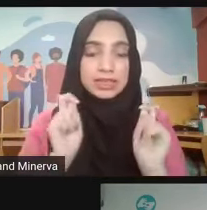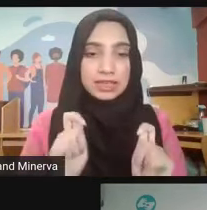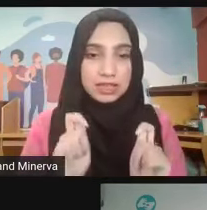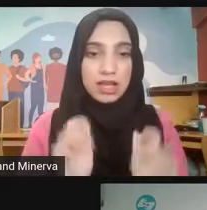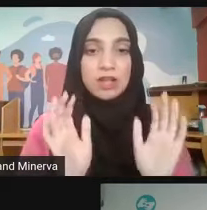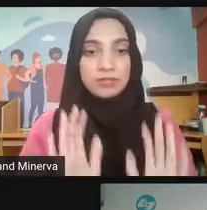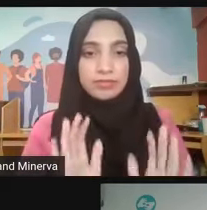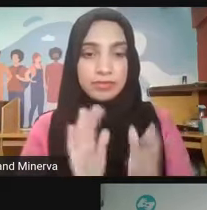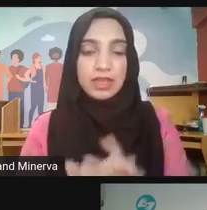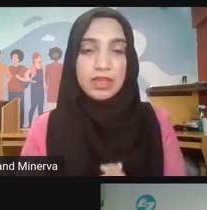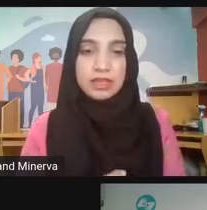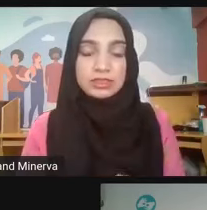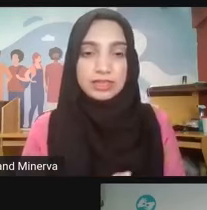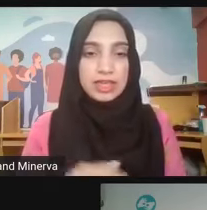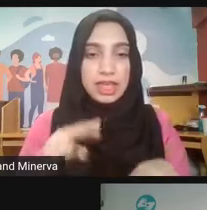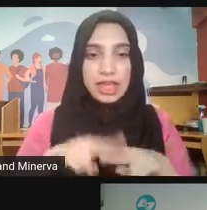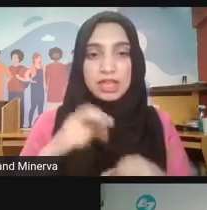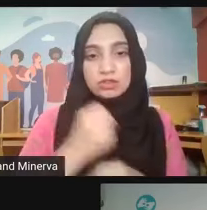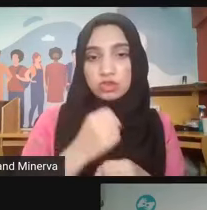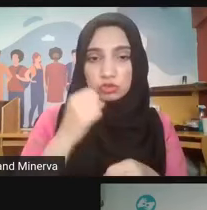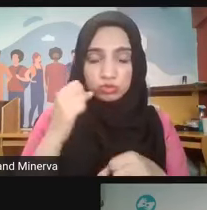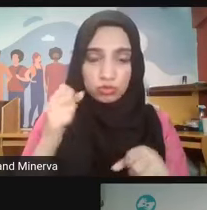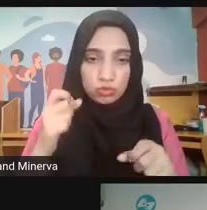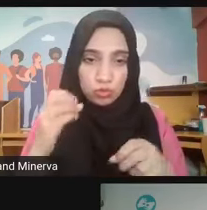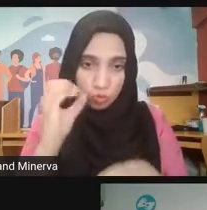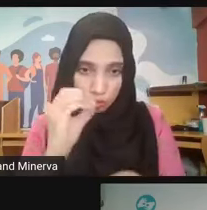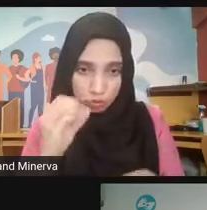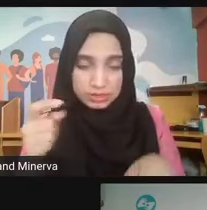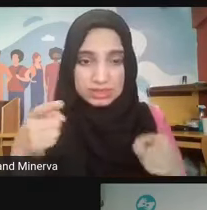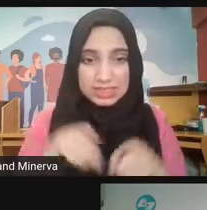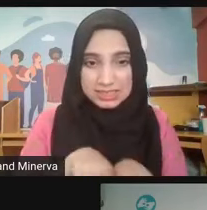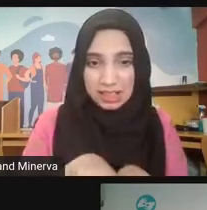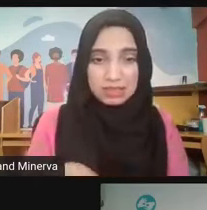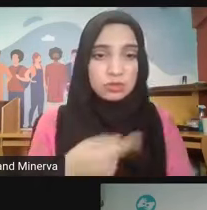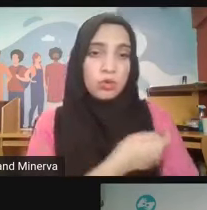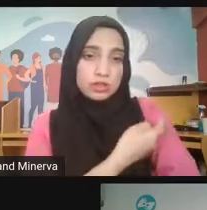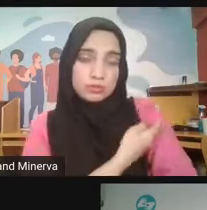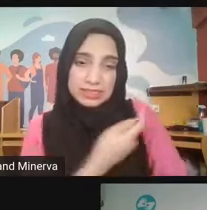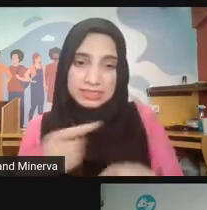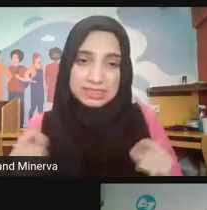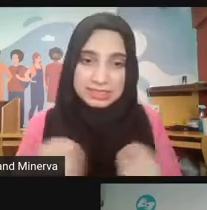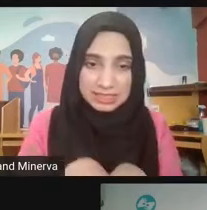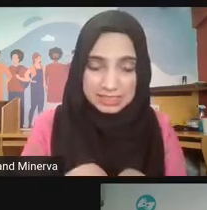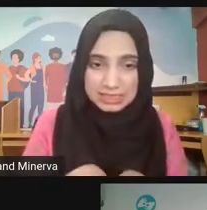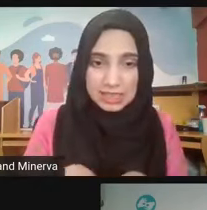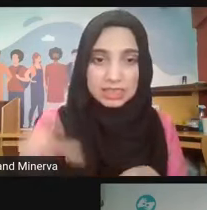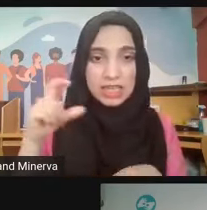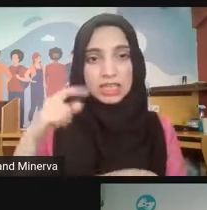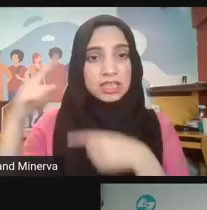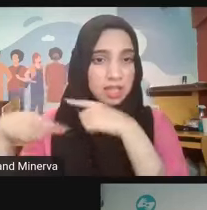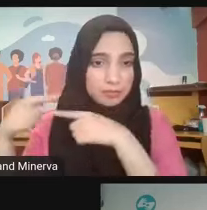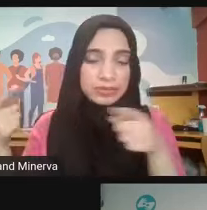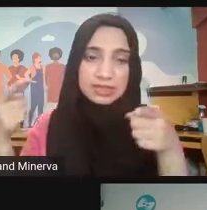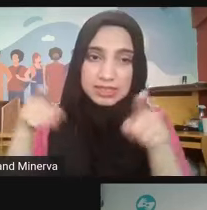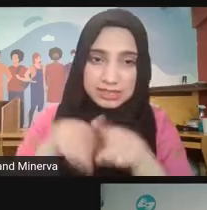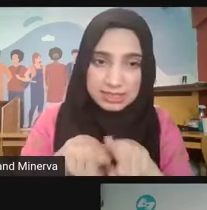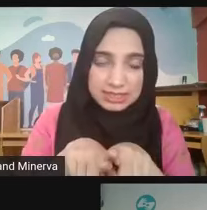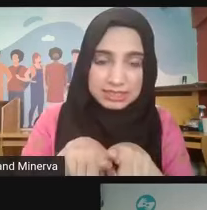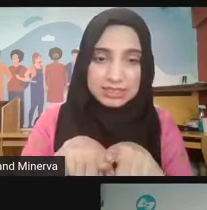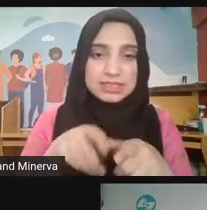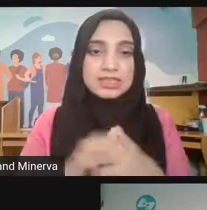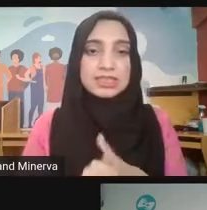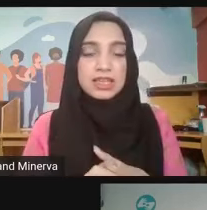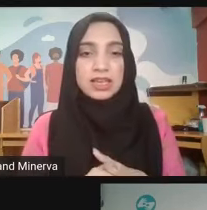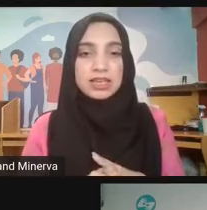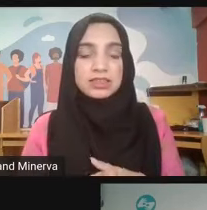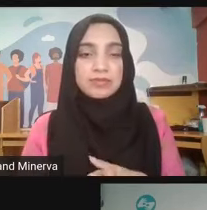with NGOs, with hospitals, with corporates, with various institutions, and of